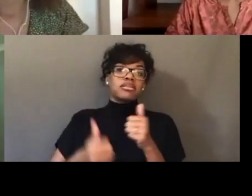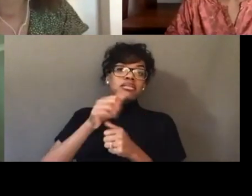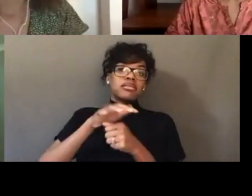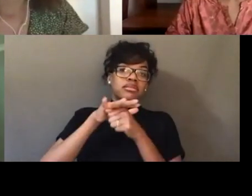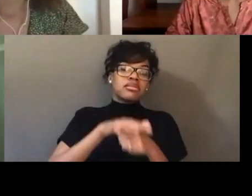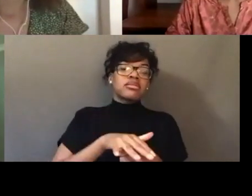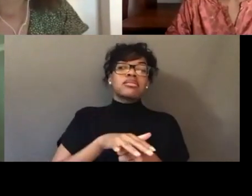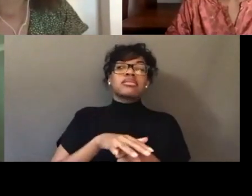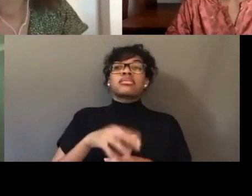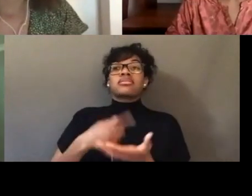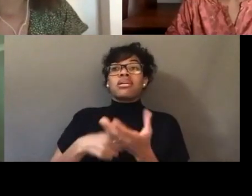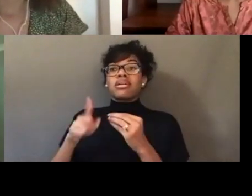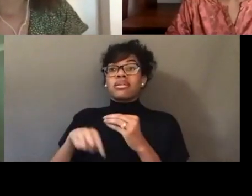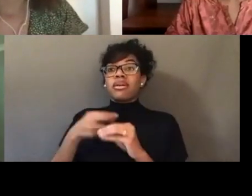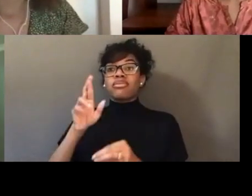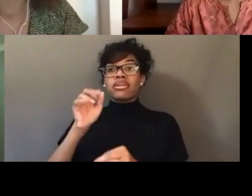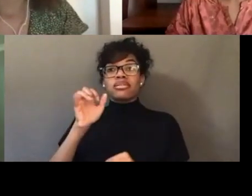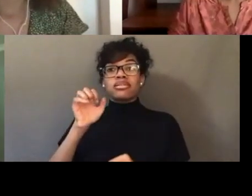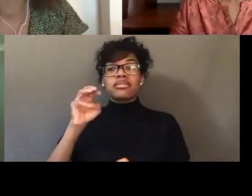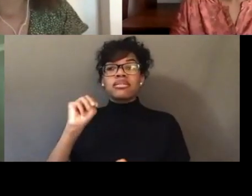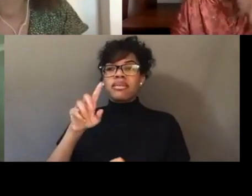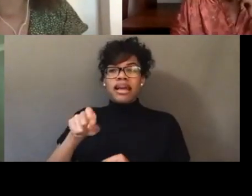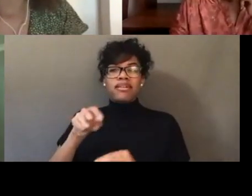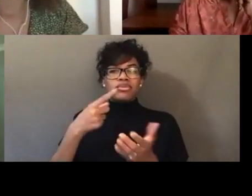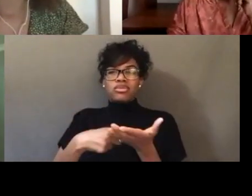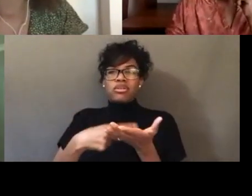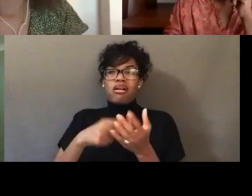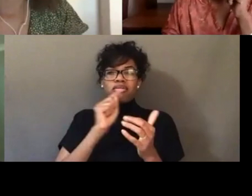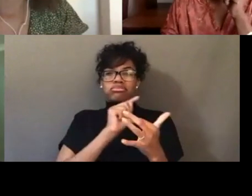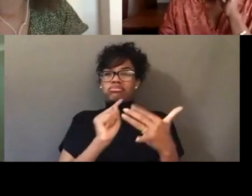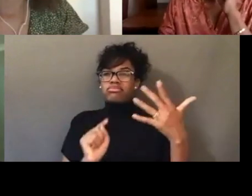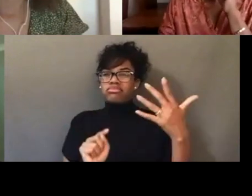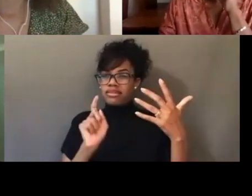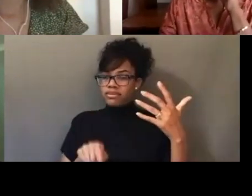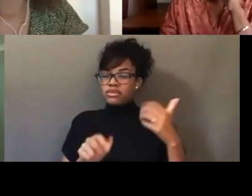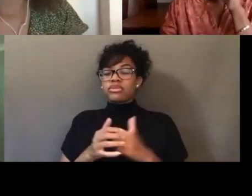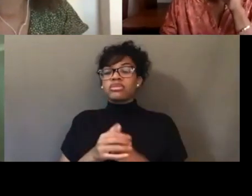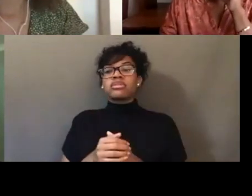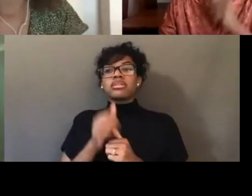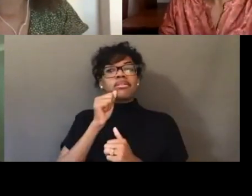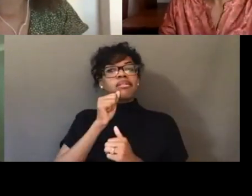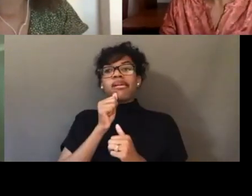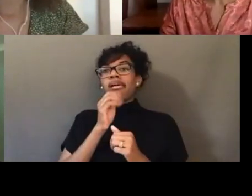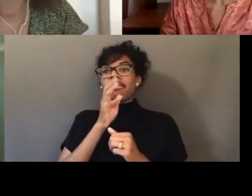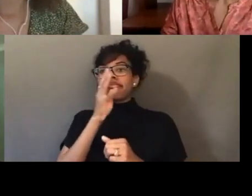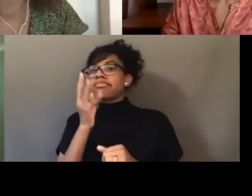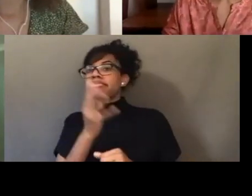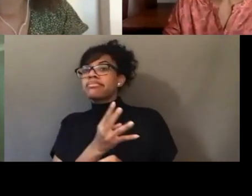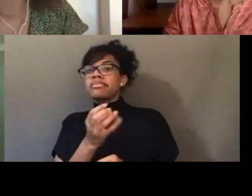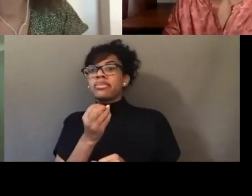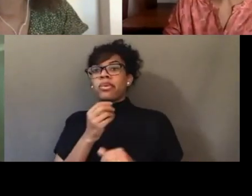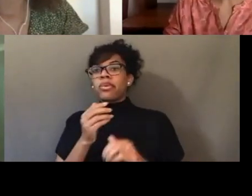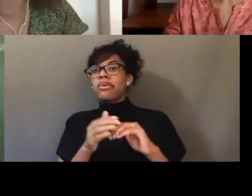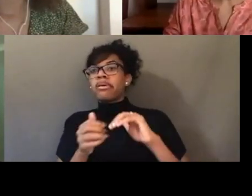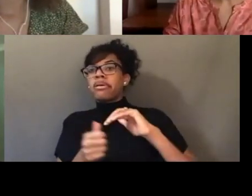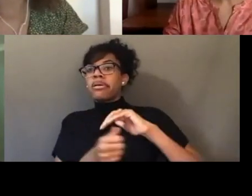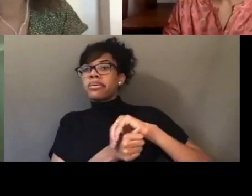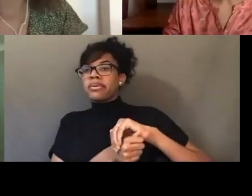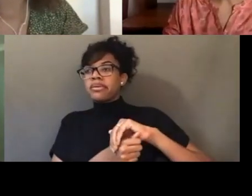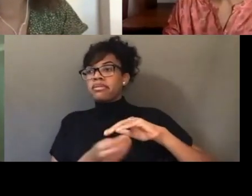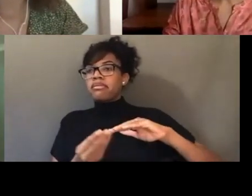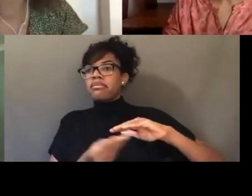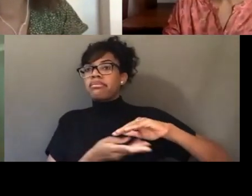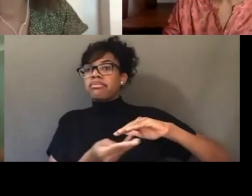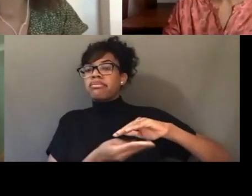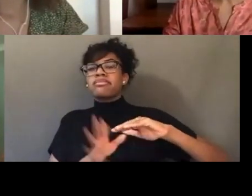And I'll just end by saying, that's one way I've seen it kind of go in a questionable way. I've also seen it go in a questionable way